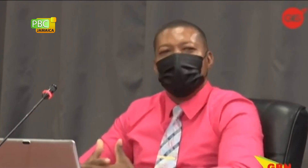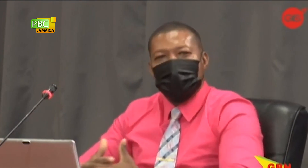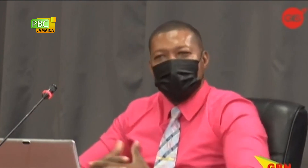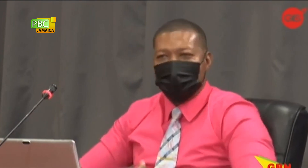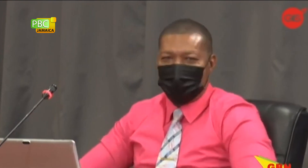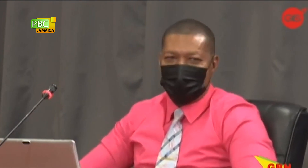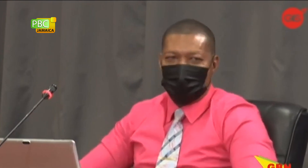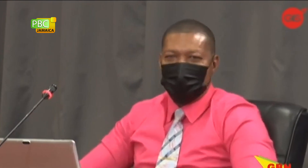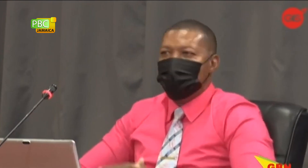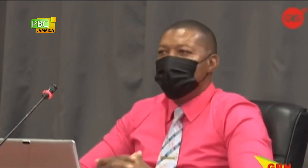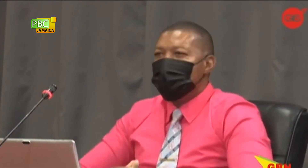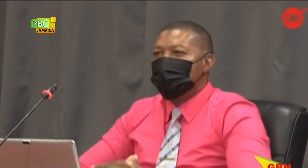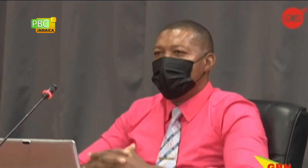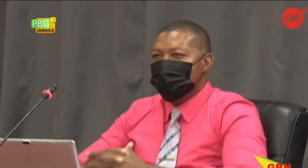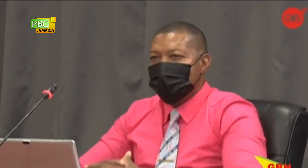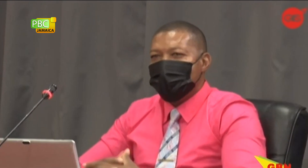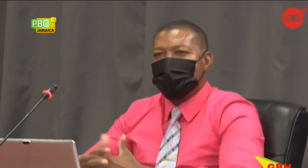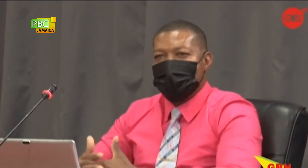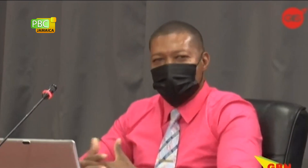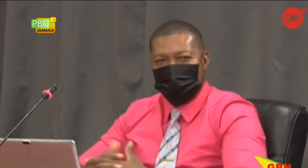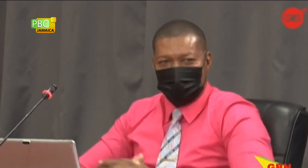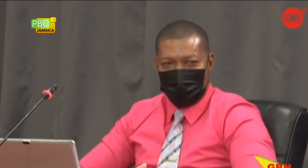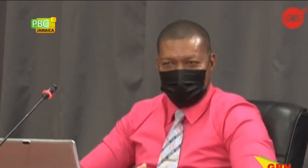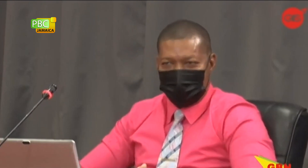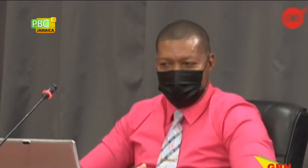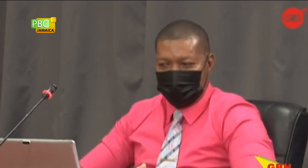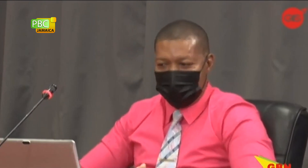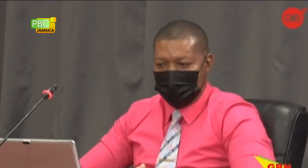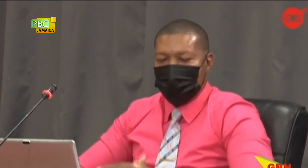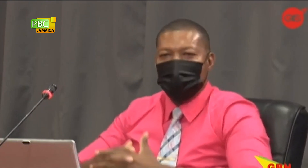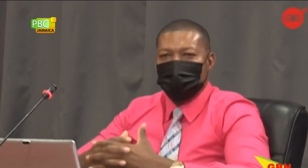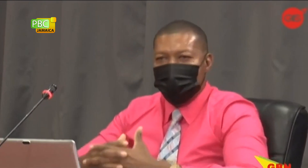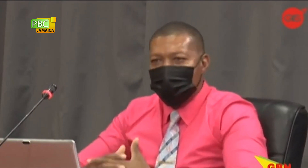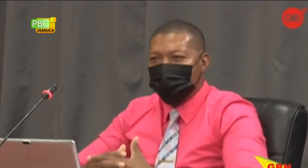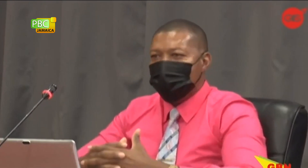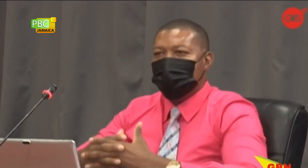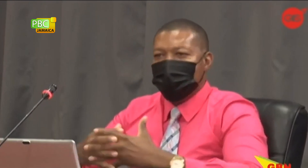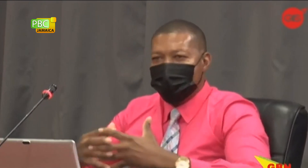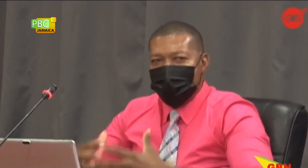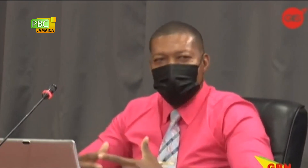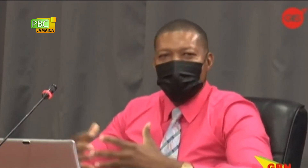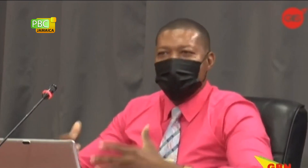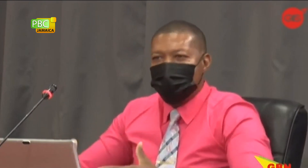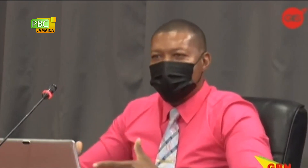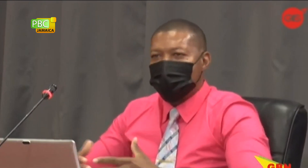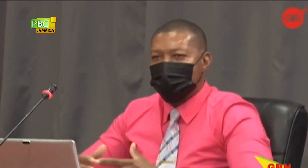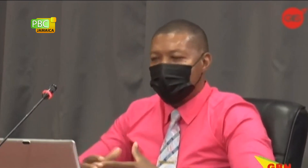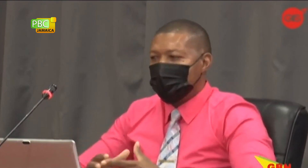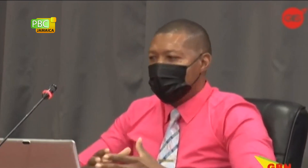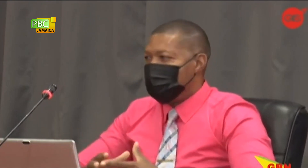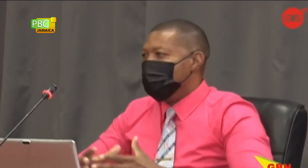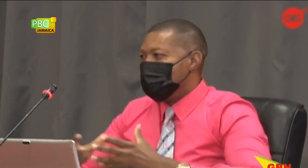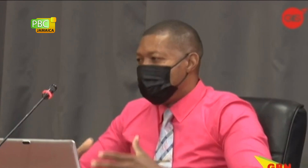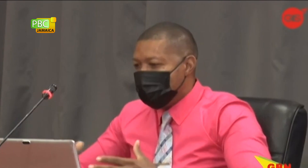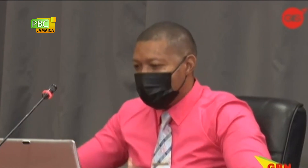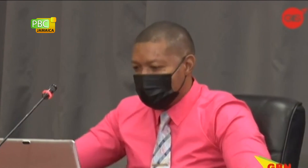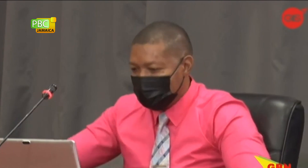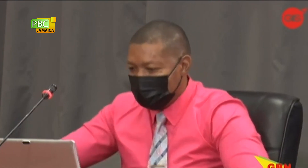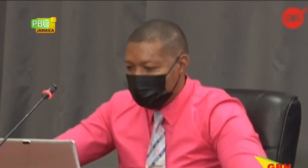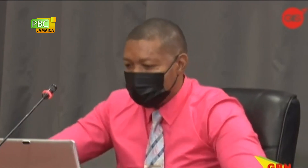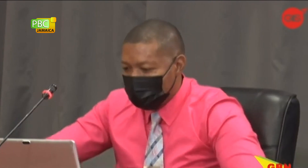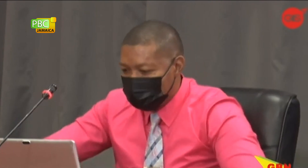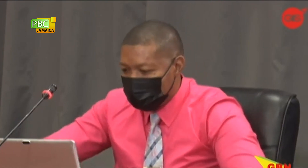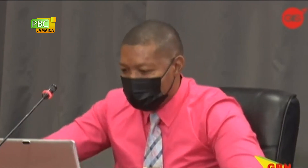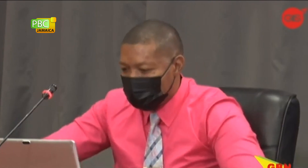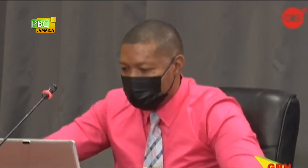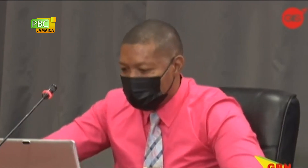be growing. Your loan will remain the same. There will be zero interest for a period